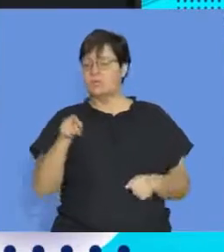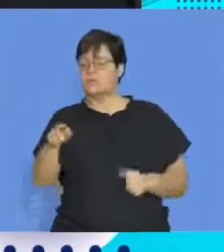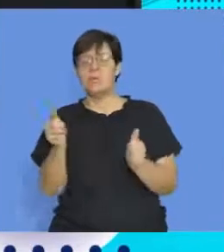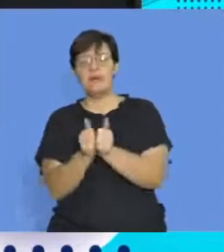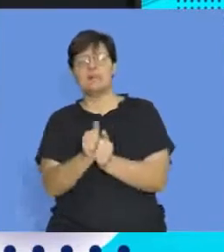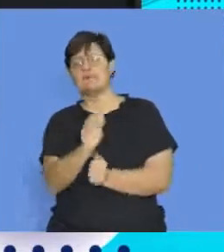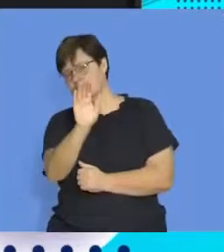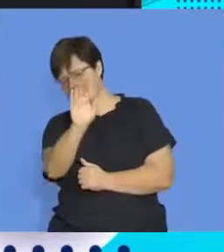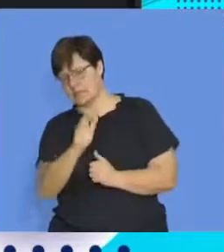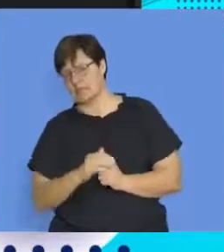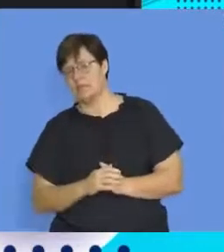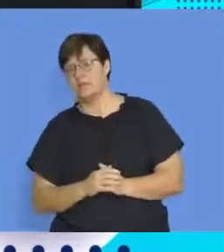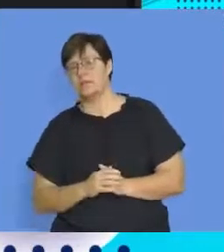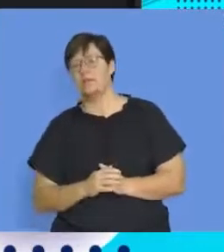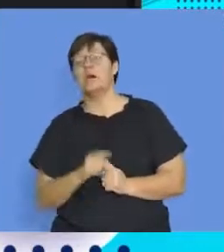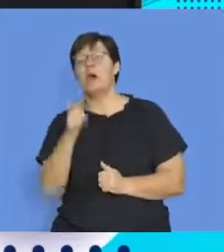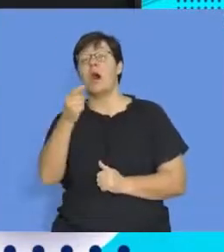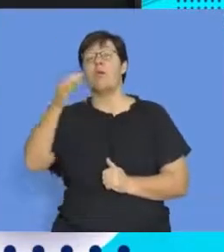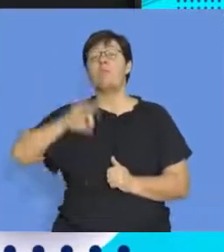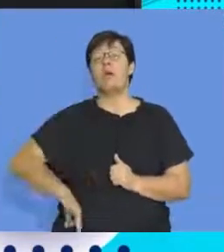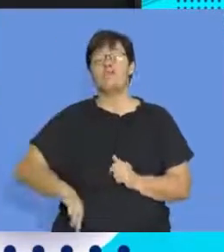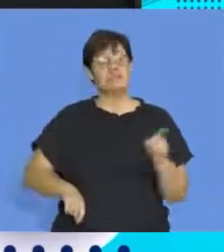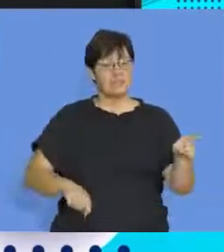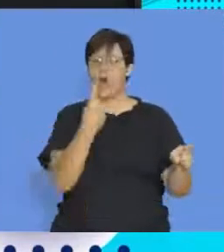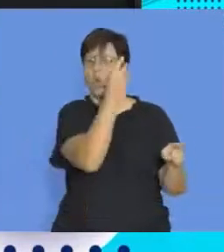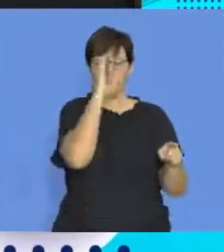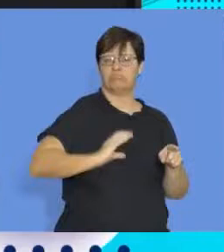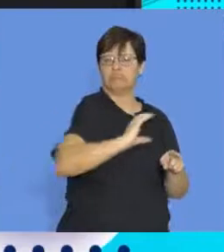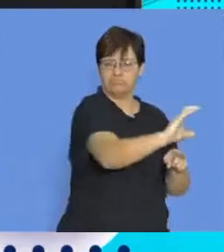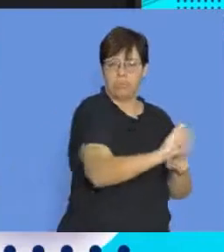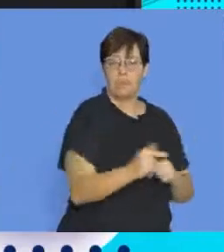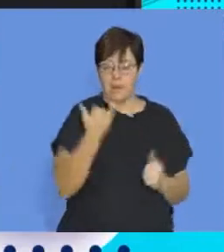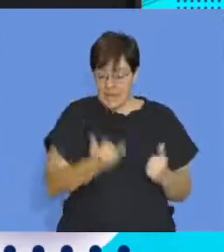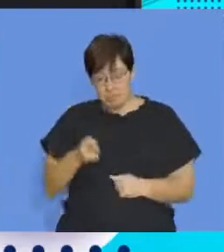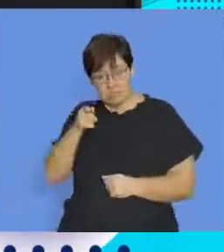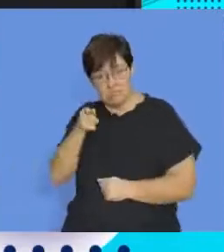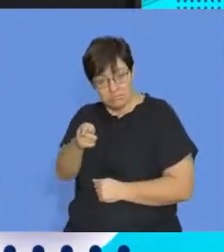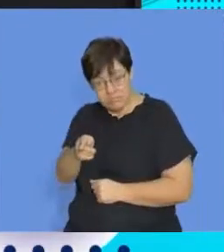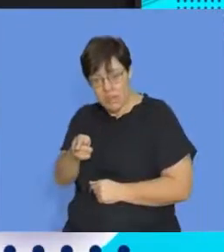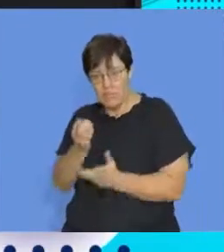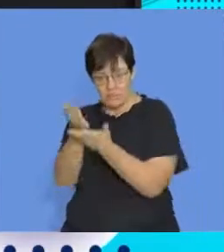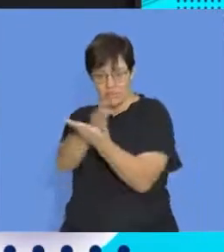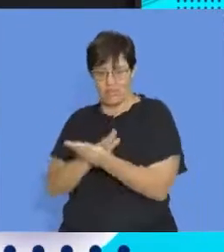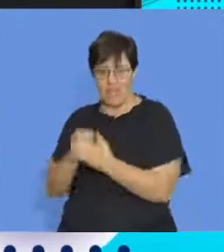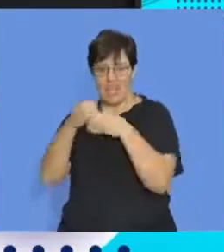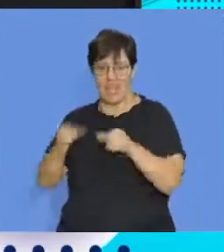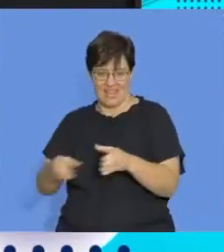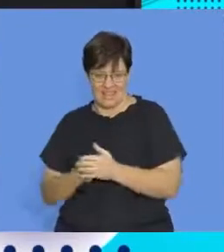that's saying, hang on, we now have to share that net profit. We're going to share, we're going